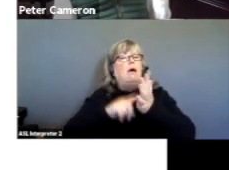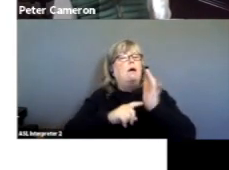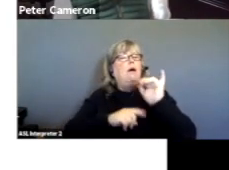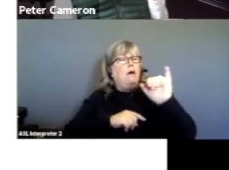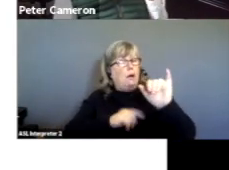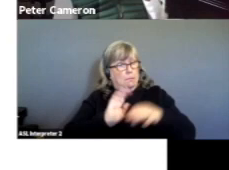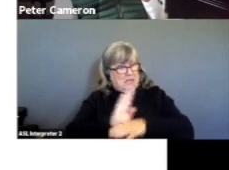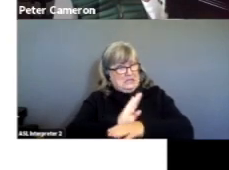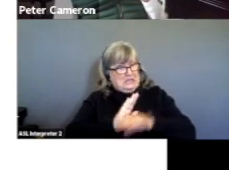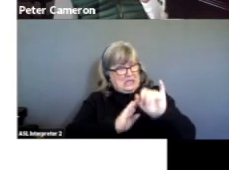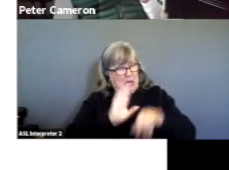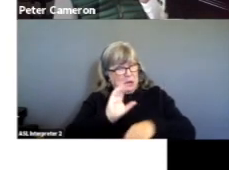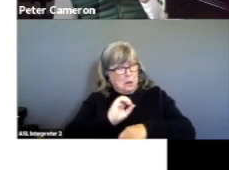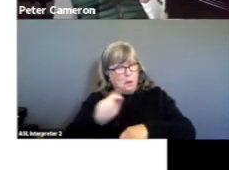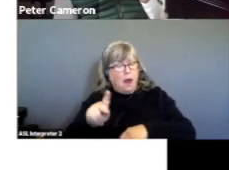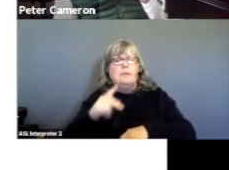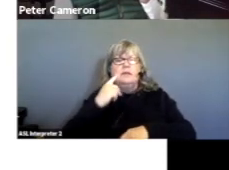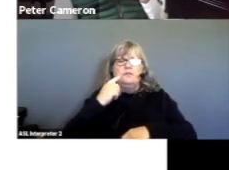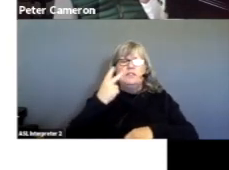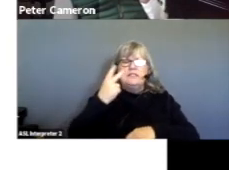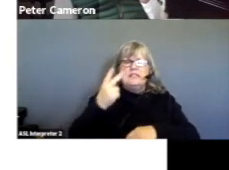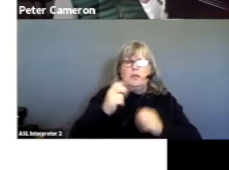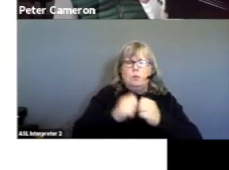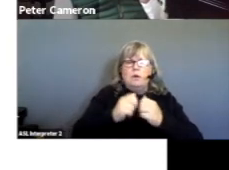model. And so